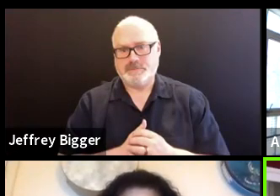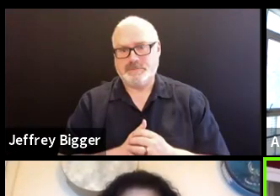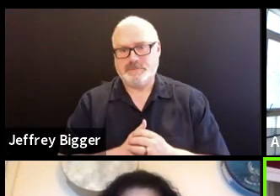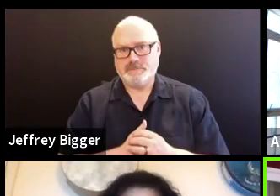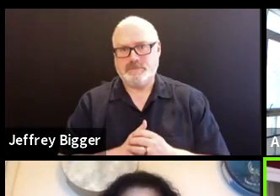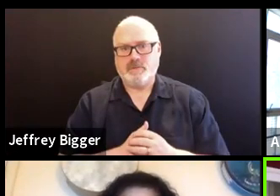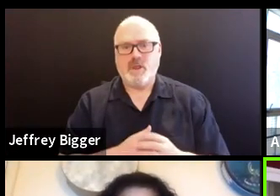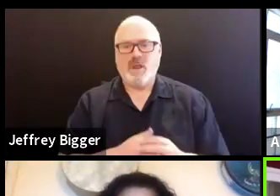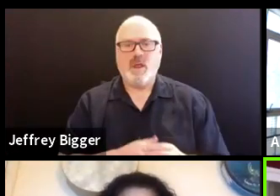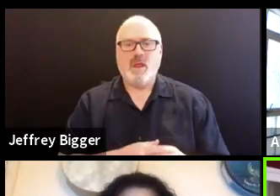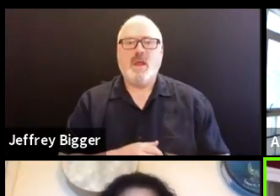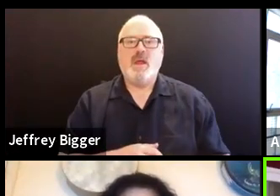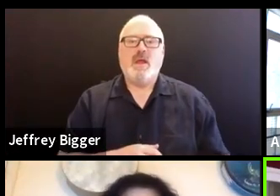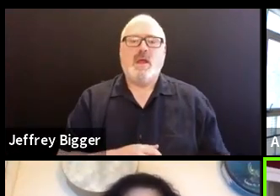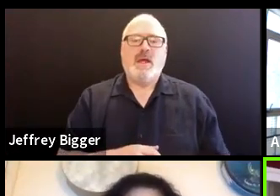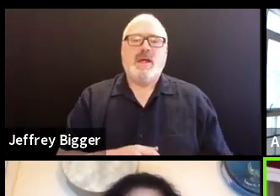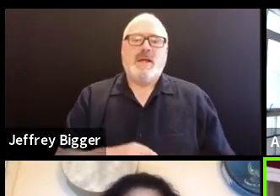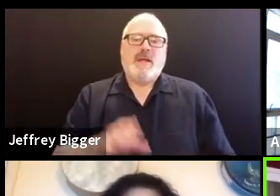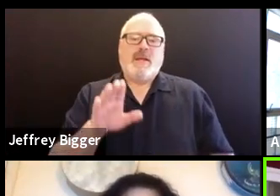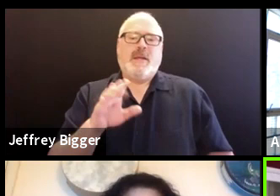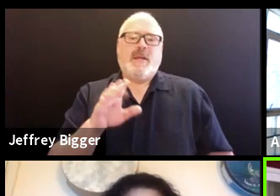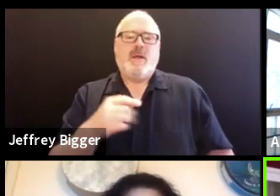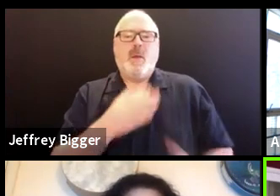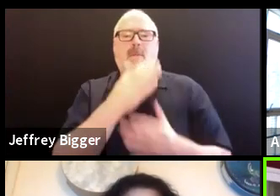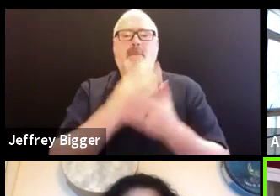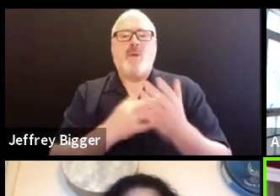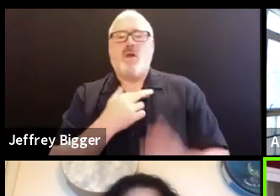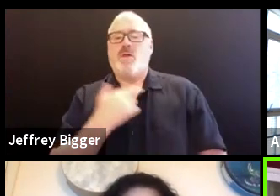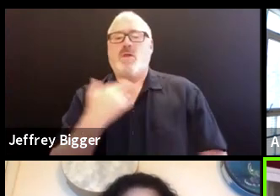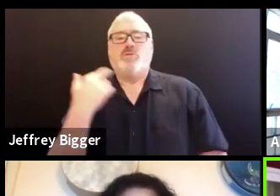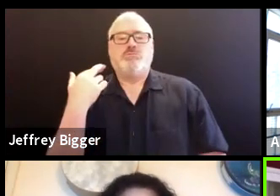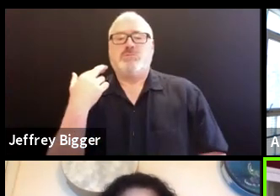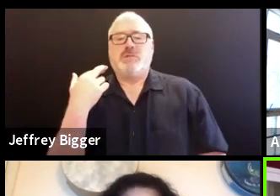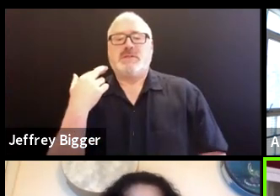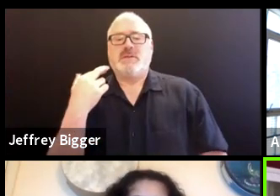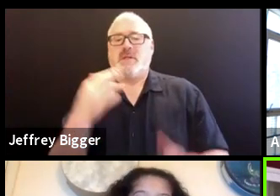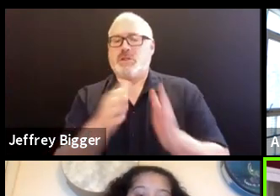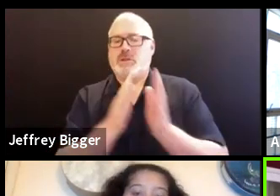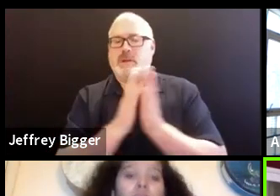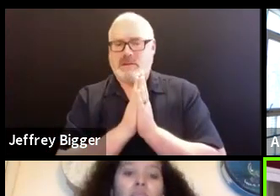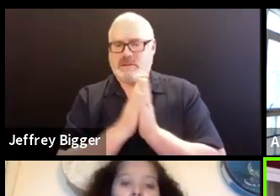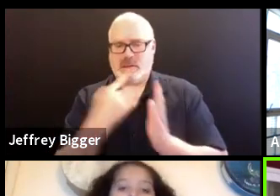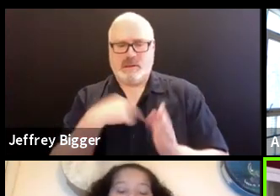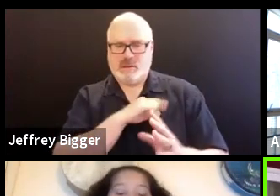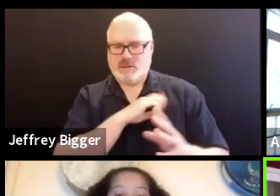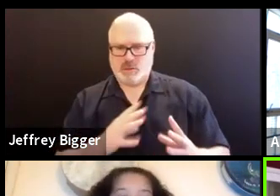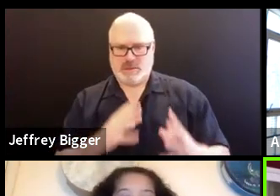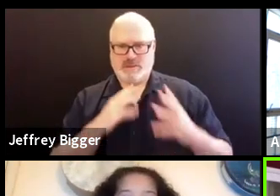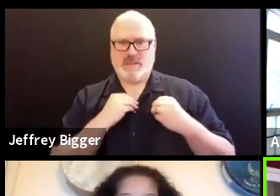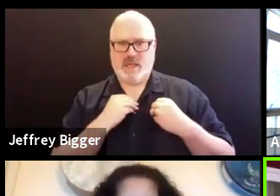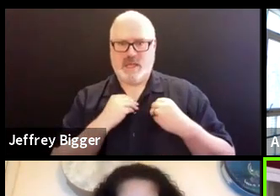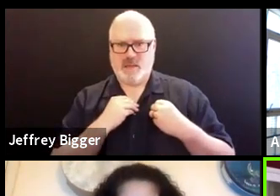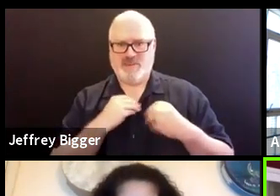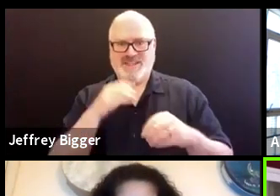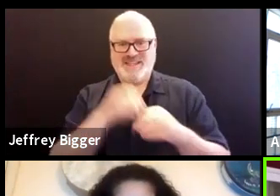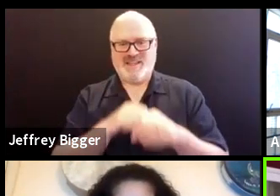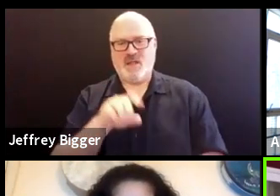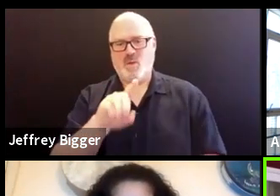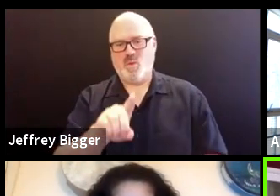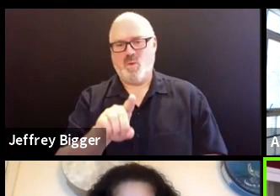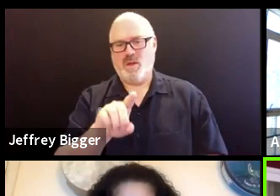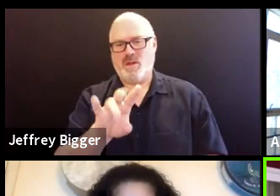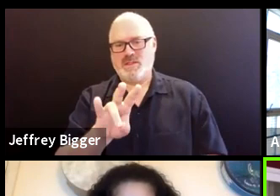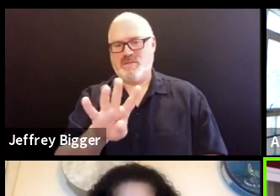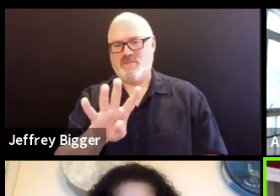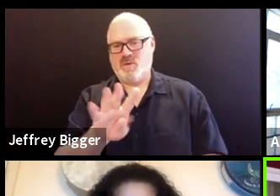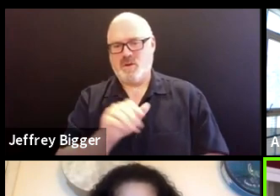Michelle, the Yeah. part of the risk that you're asking us to accept then is that within the 174